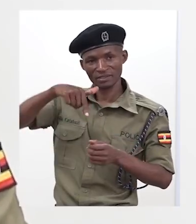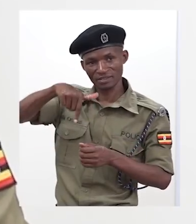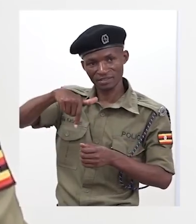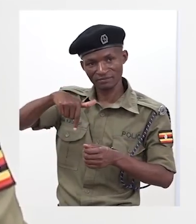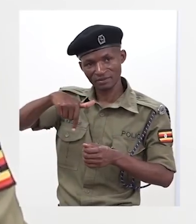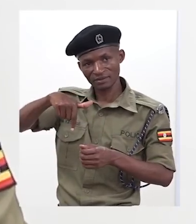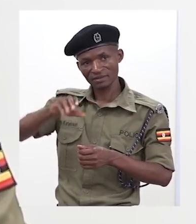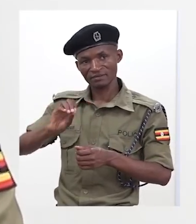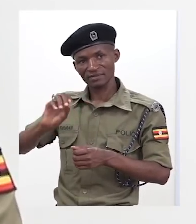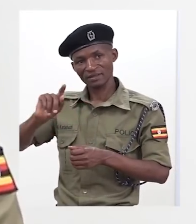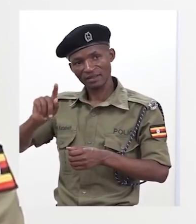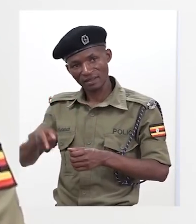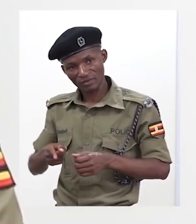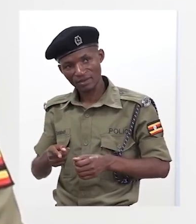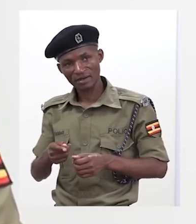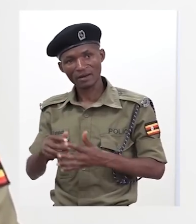$70,000 out of the